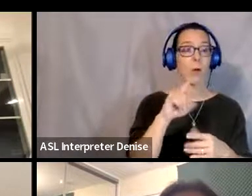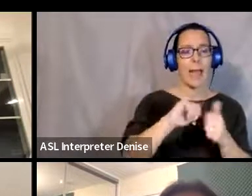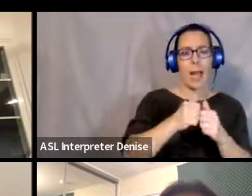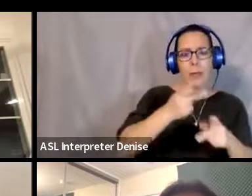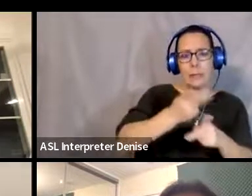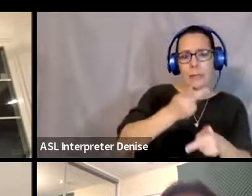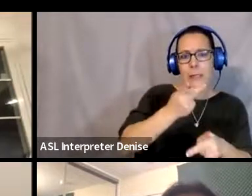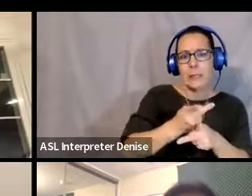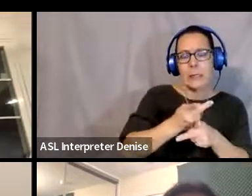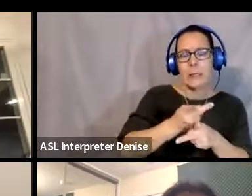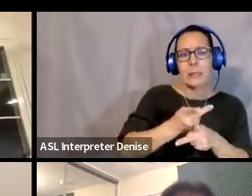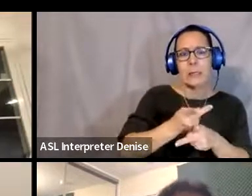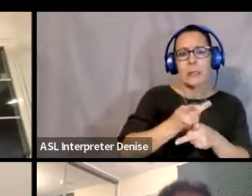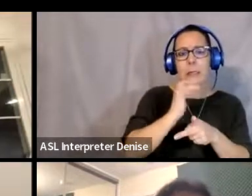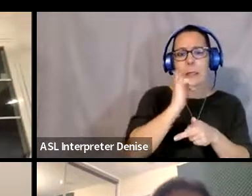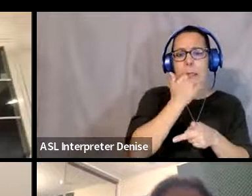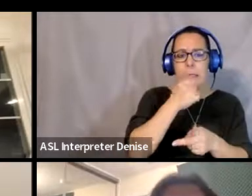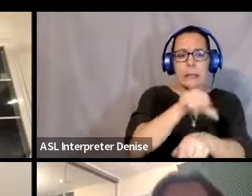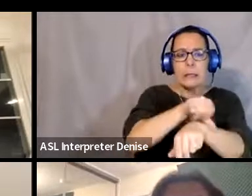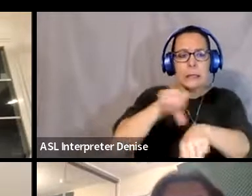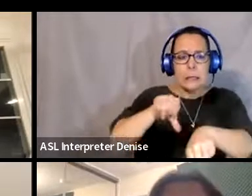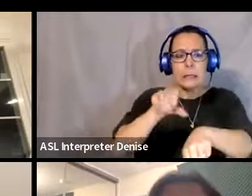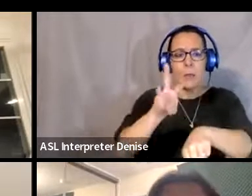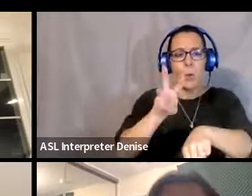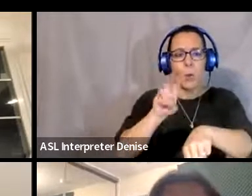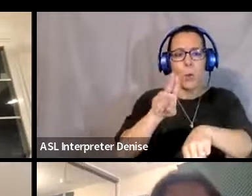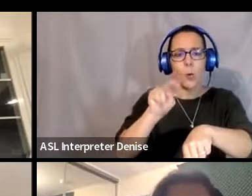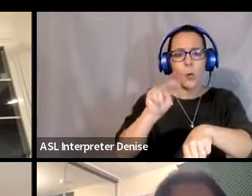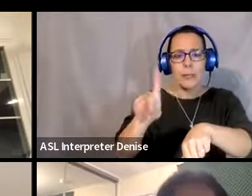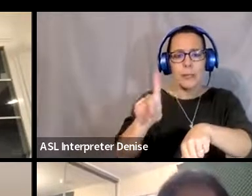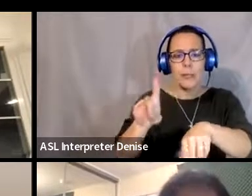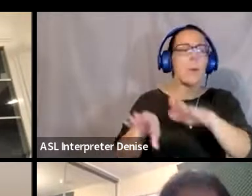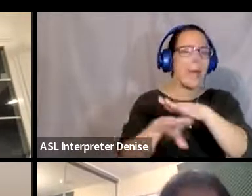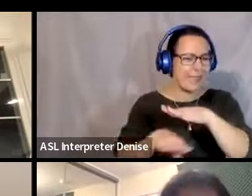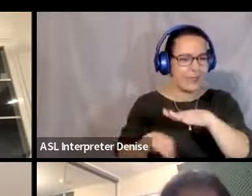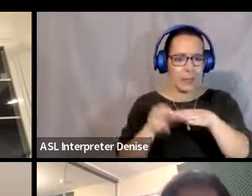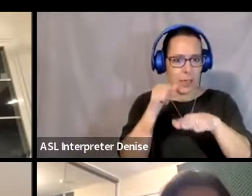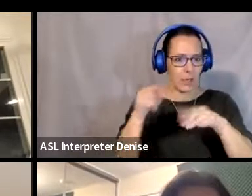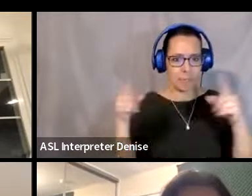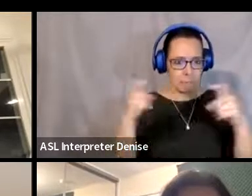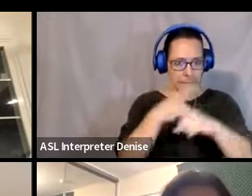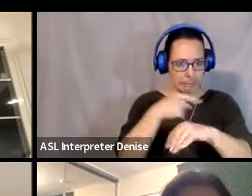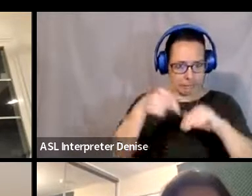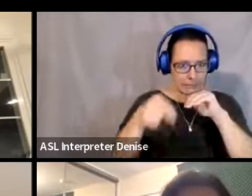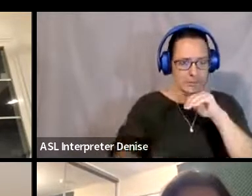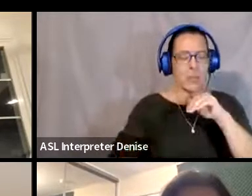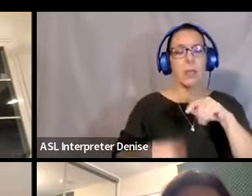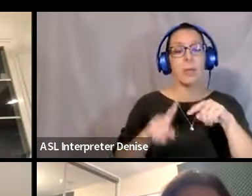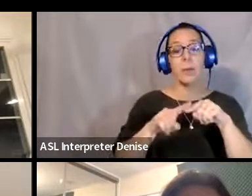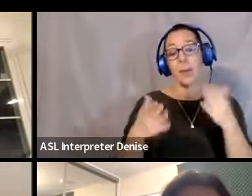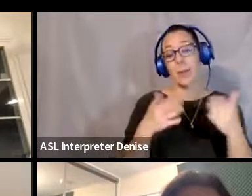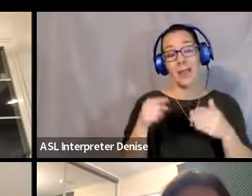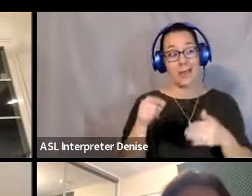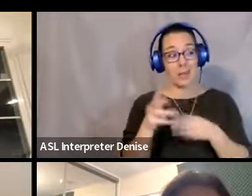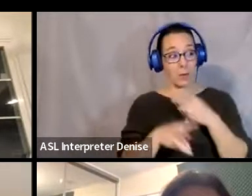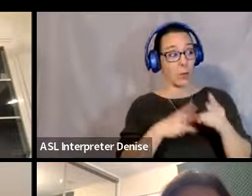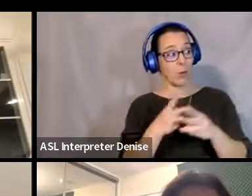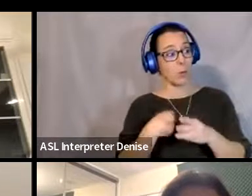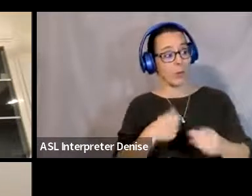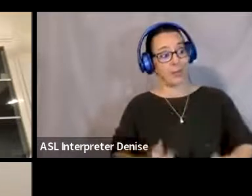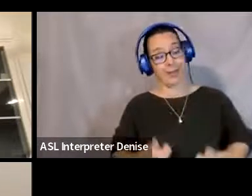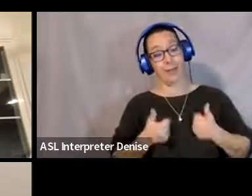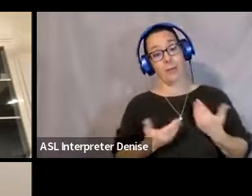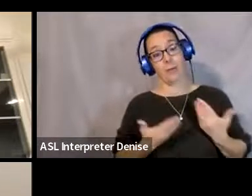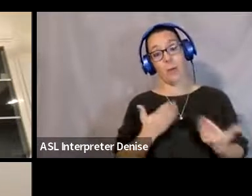sure beyond the courses they already have, whether in the world in which we live, that might be something that would be